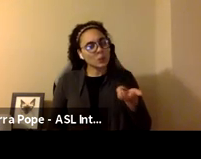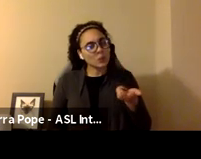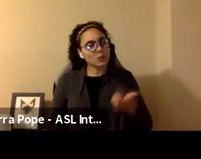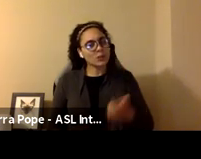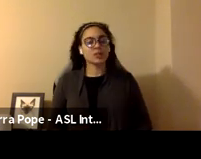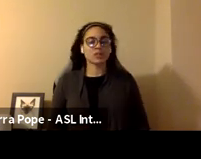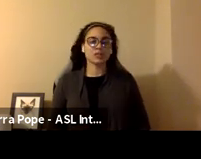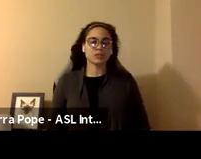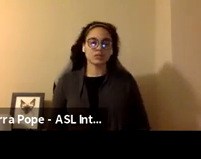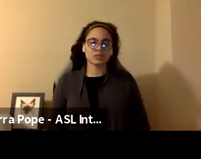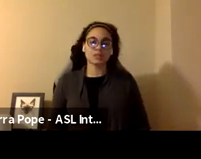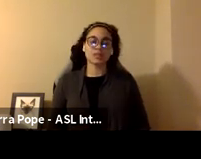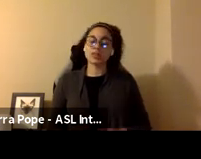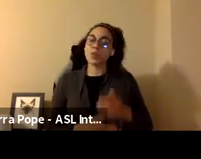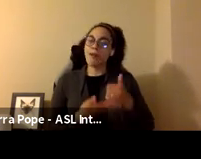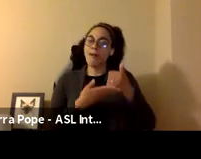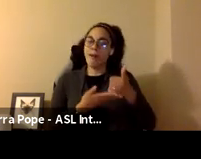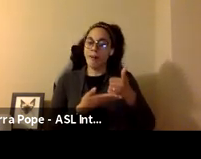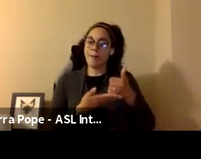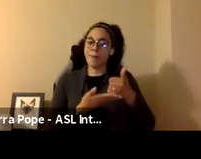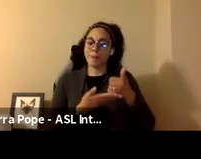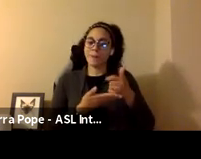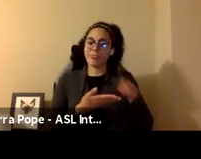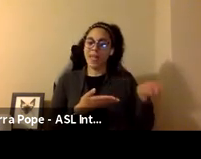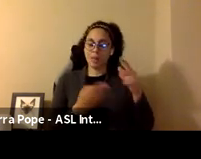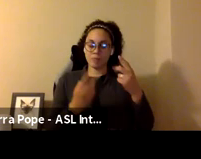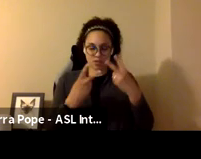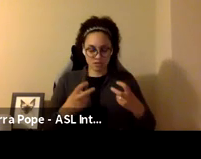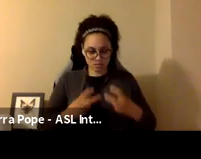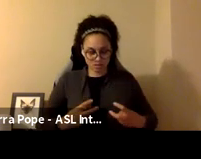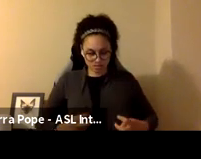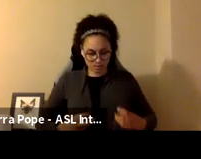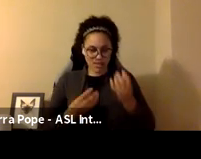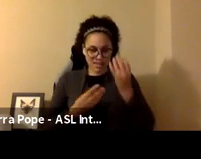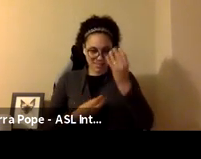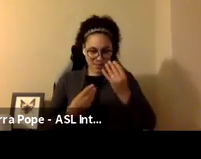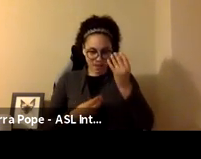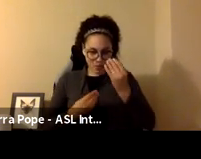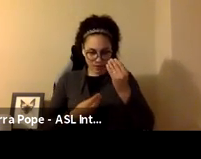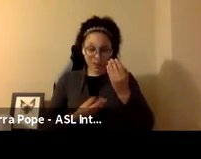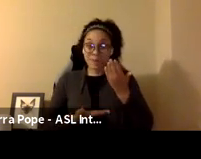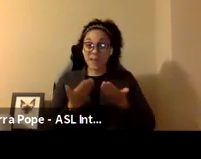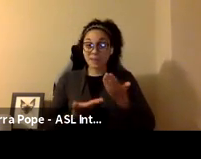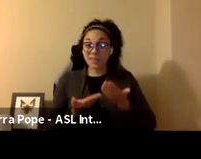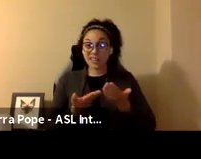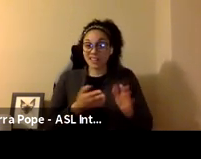That really helps them break it down, because it could be a small thing that's getting in the way, but to them, it's really,